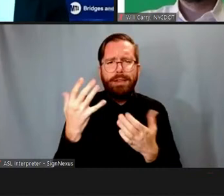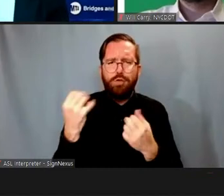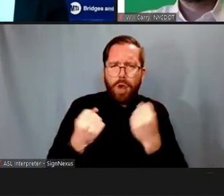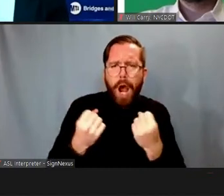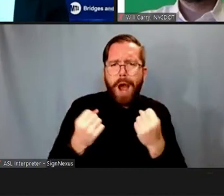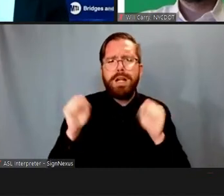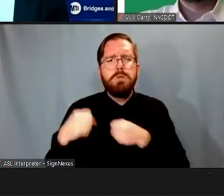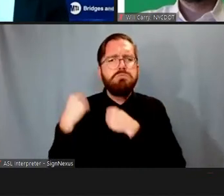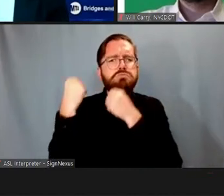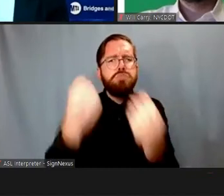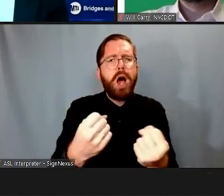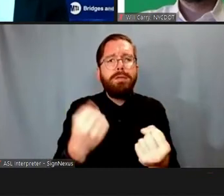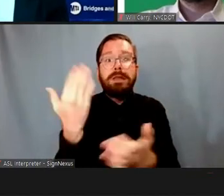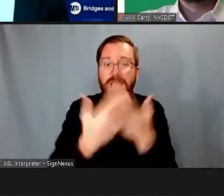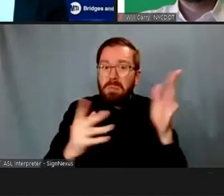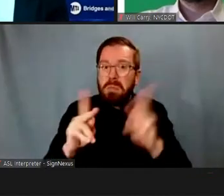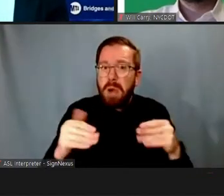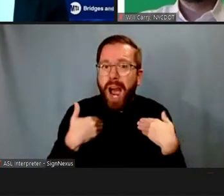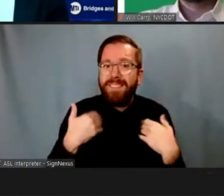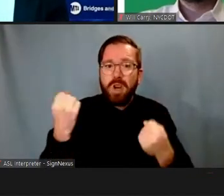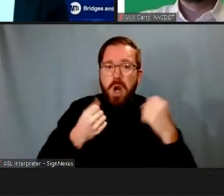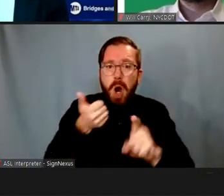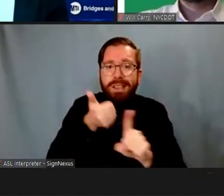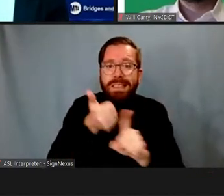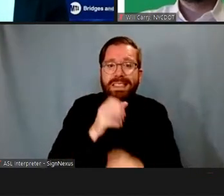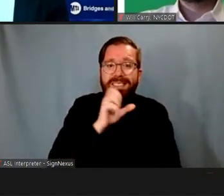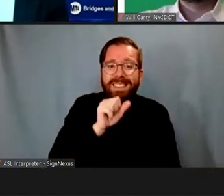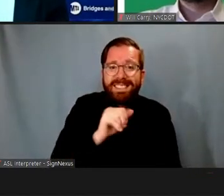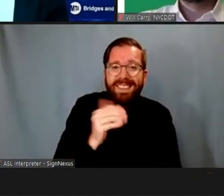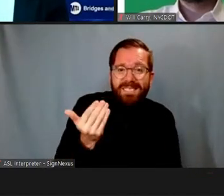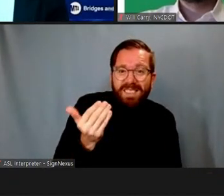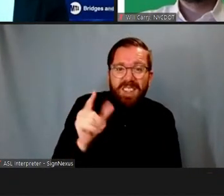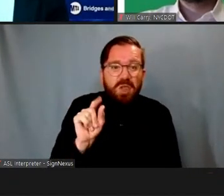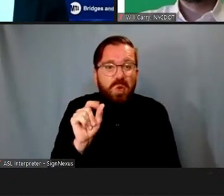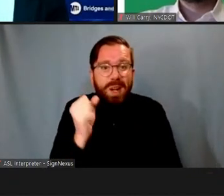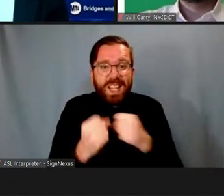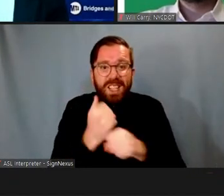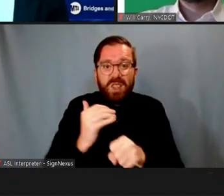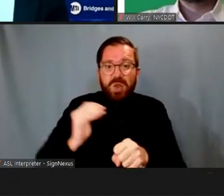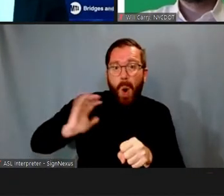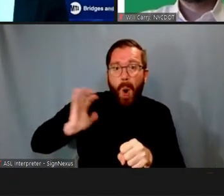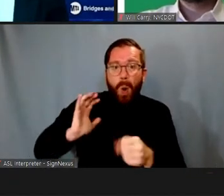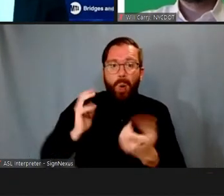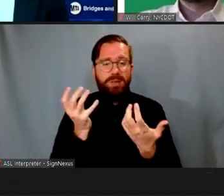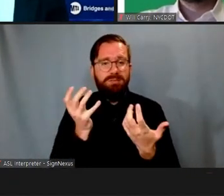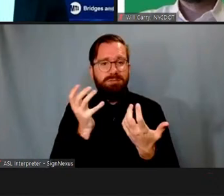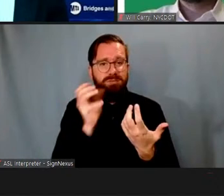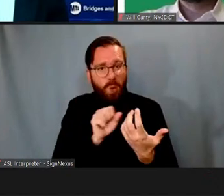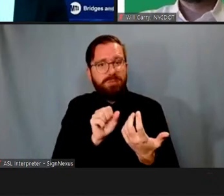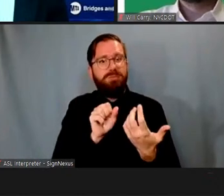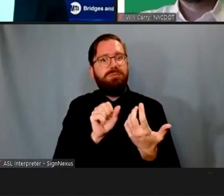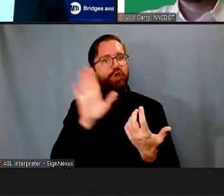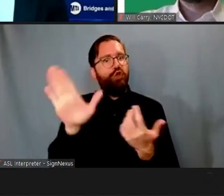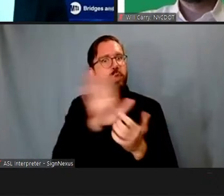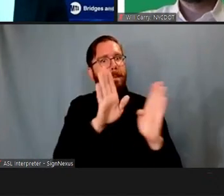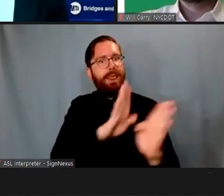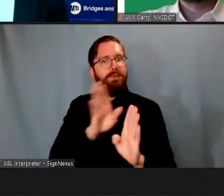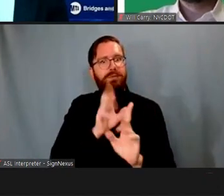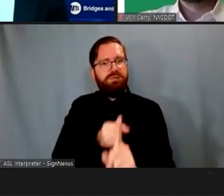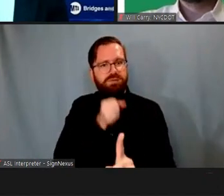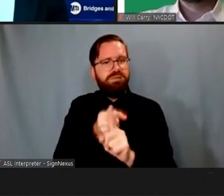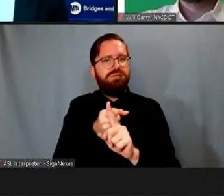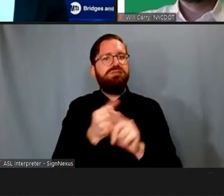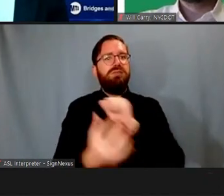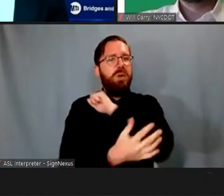10 to 15 years old and the drivers are barely making ends meet your plan will have a disproportionate effect on the poor and low